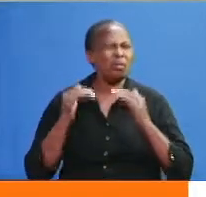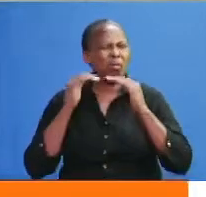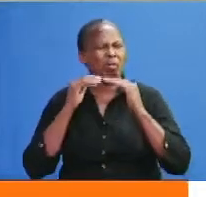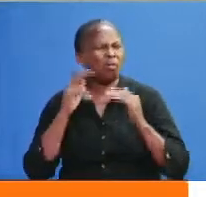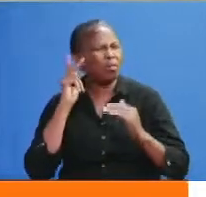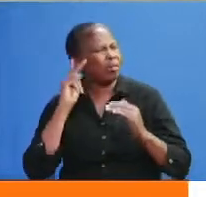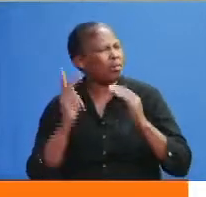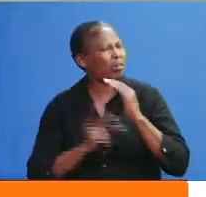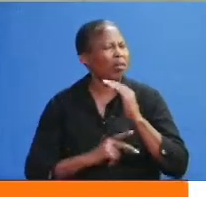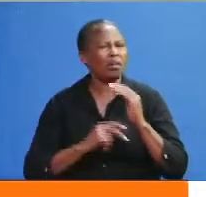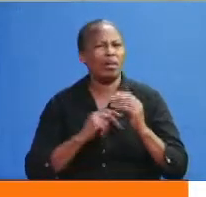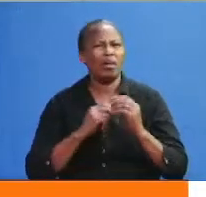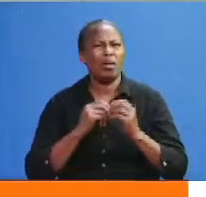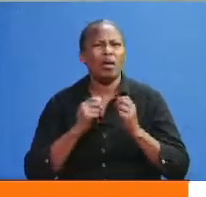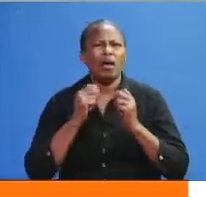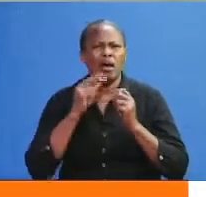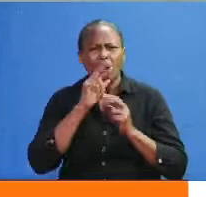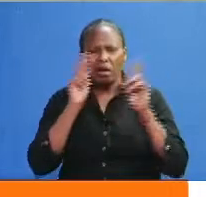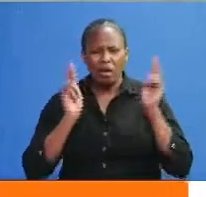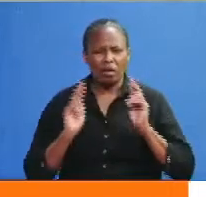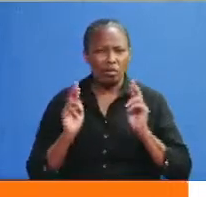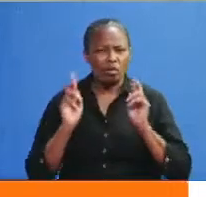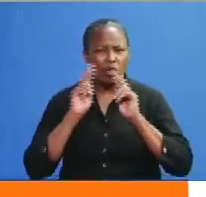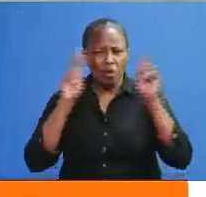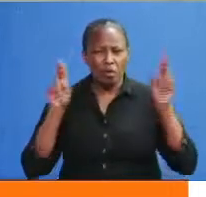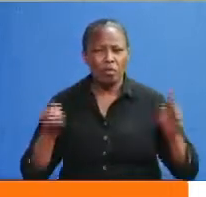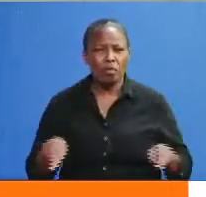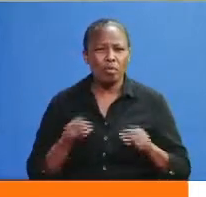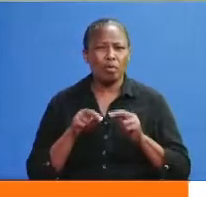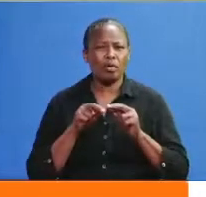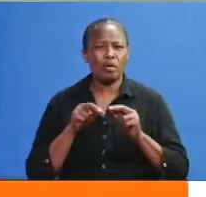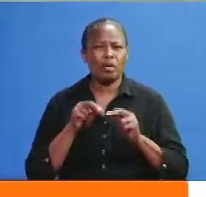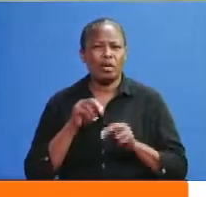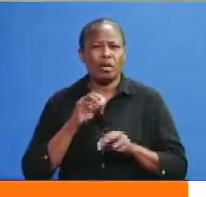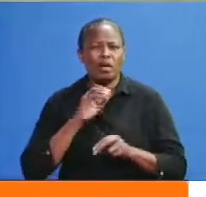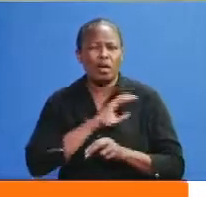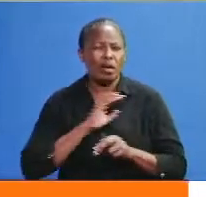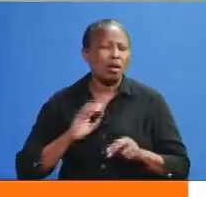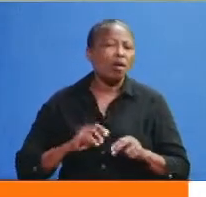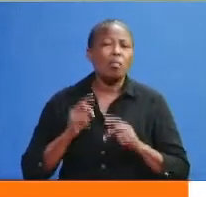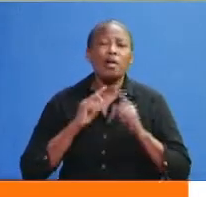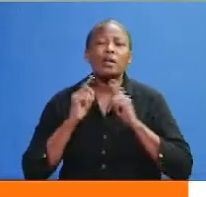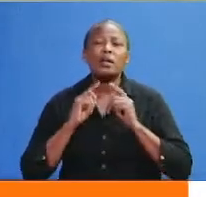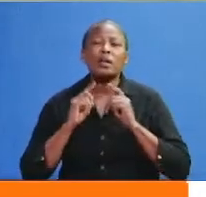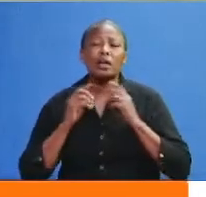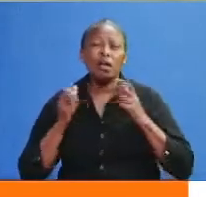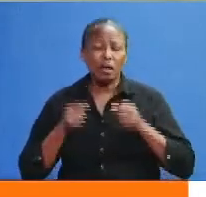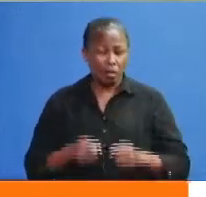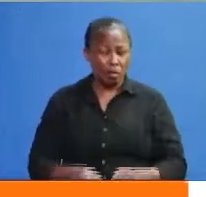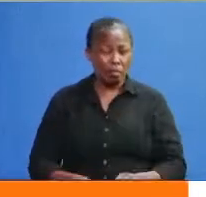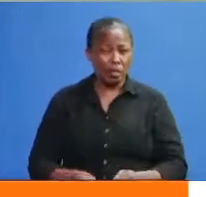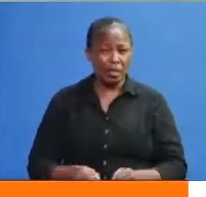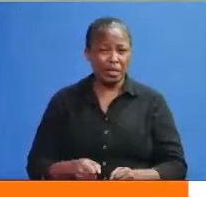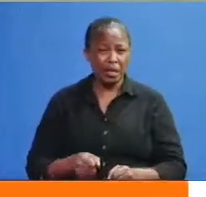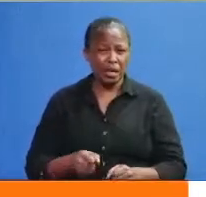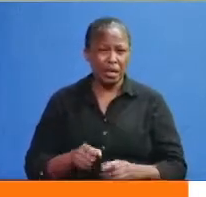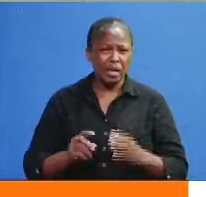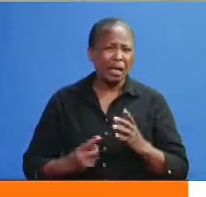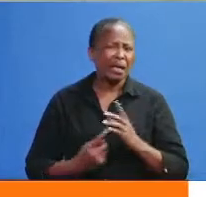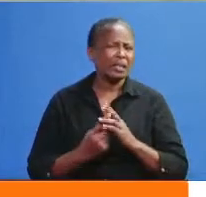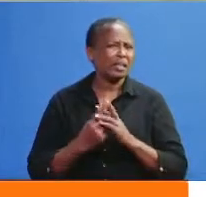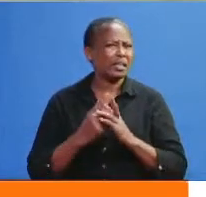Hospital Mortuary. According to Kirinyaga County Police Commander Lea Kithei, the body was discovered by a resident from Mirera